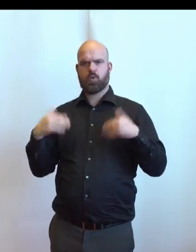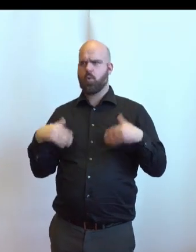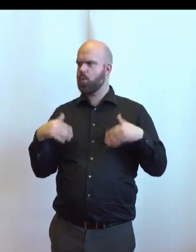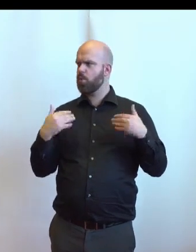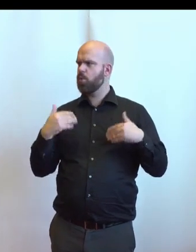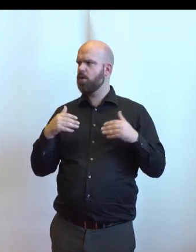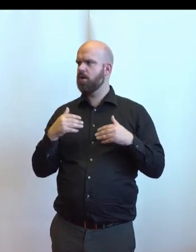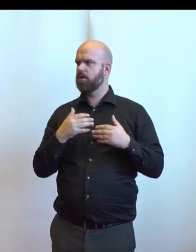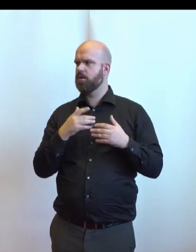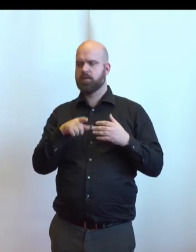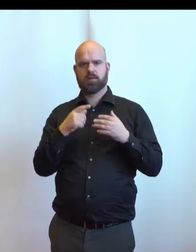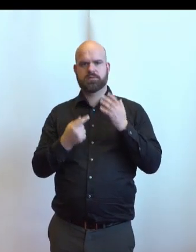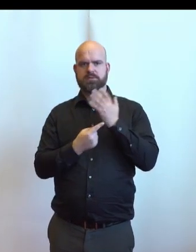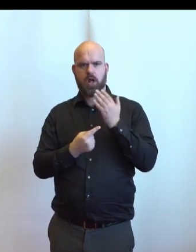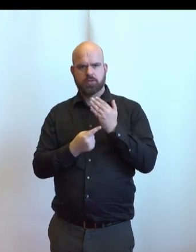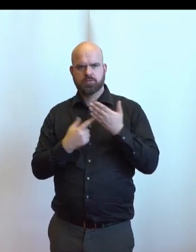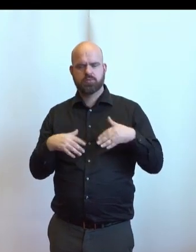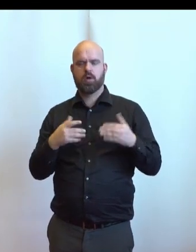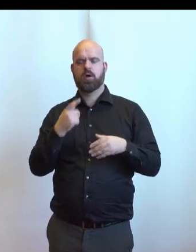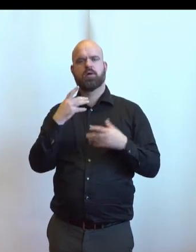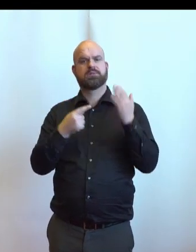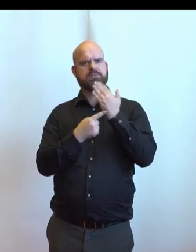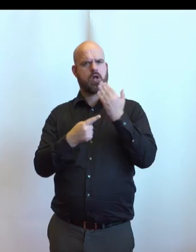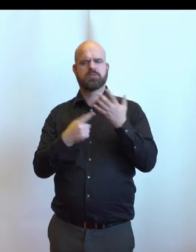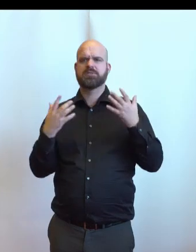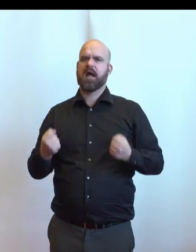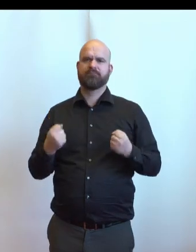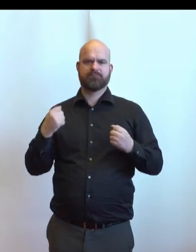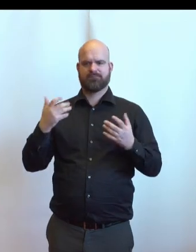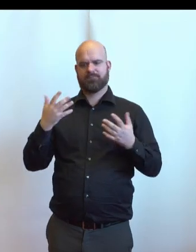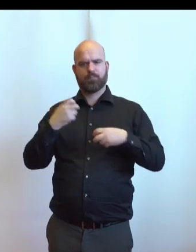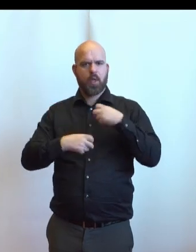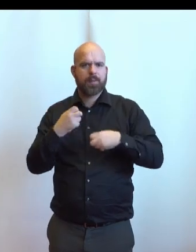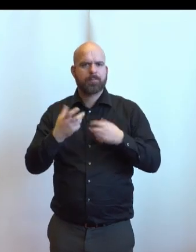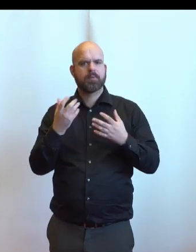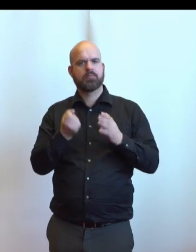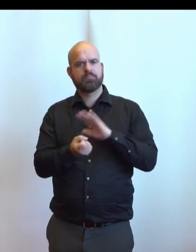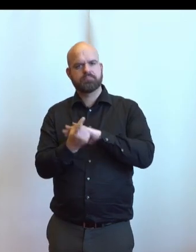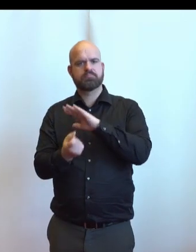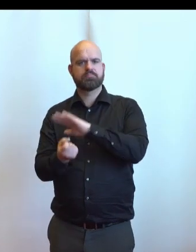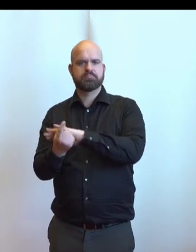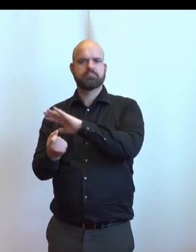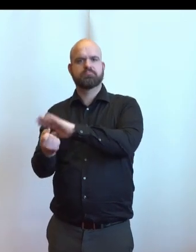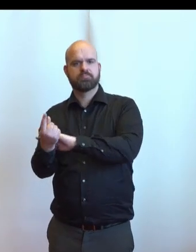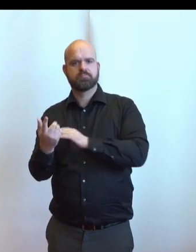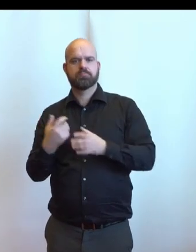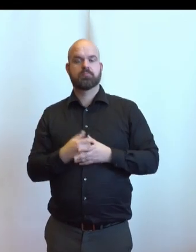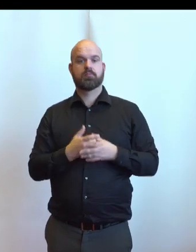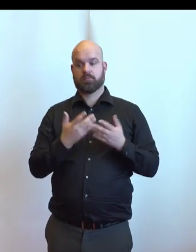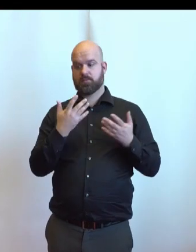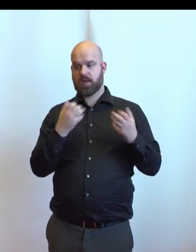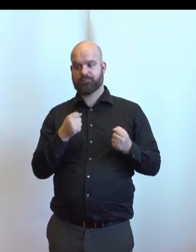or another piece of another department, if you like, gets involved, and somehow